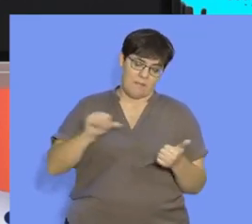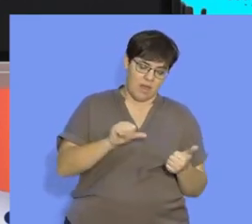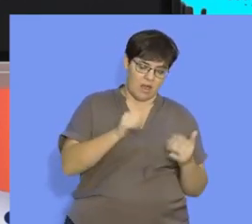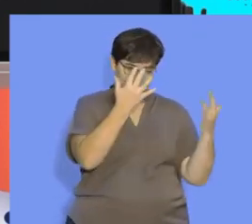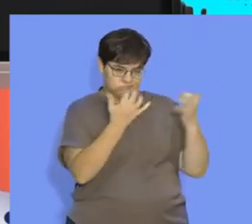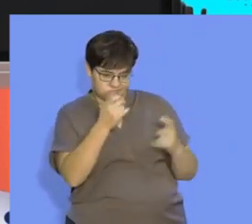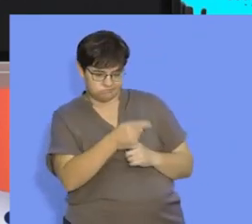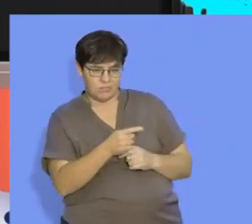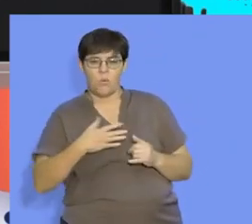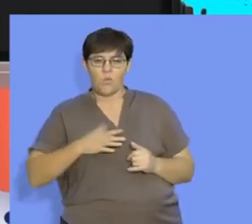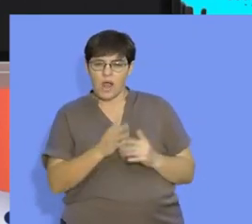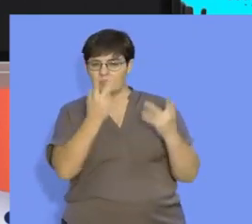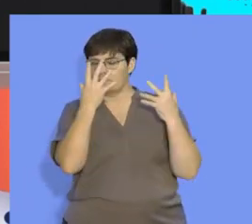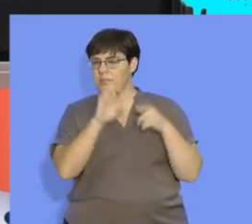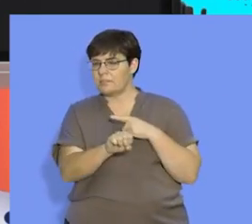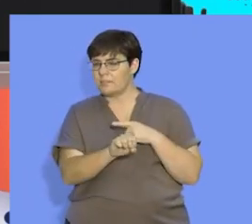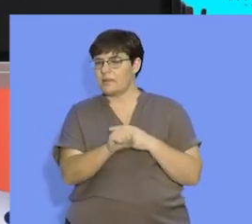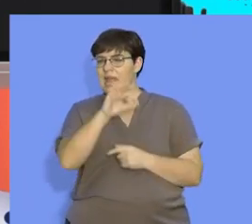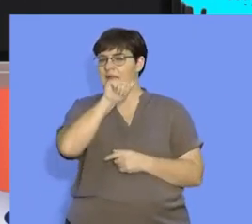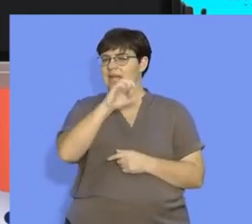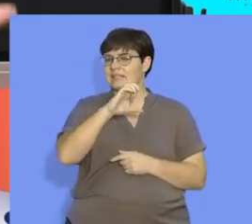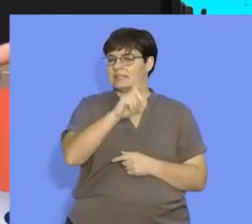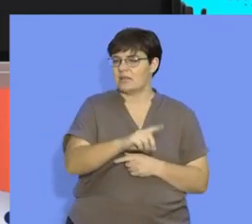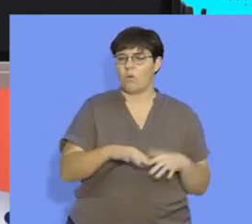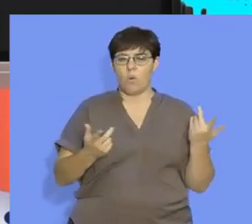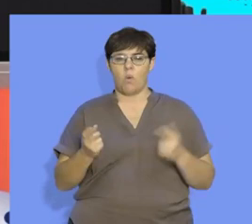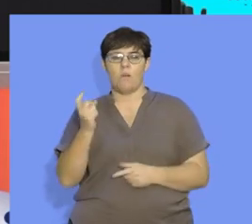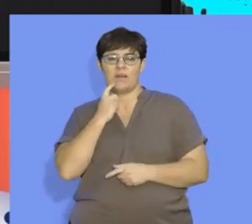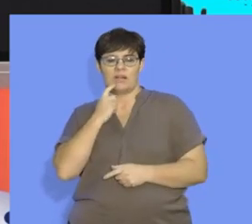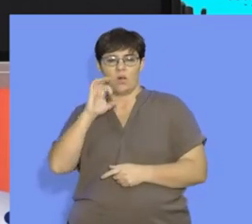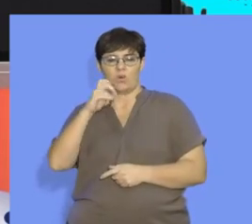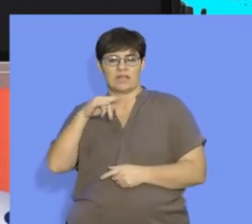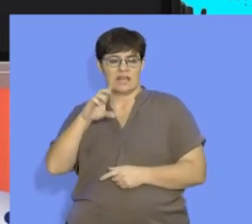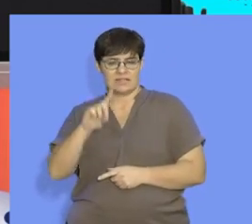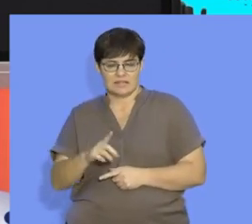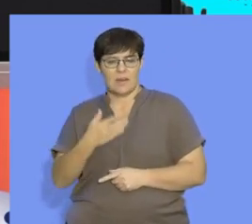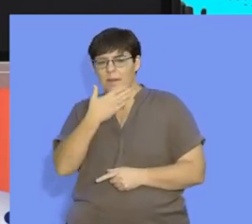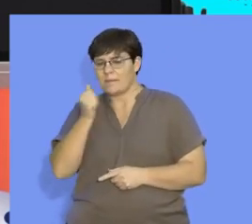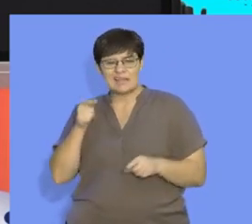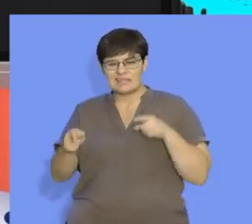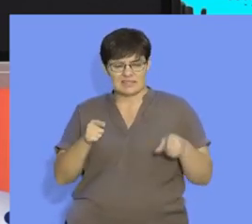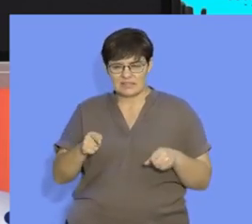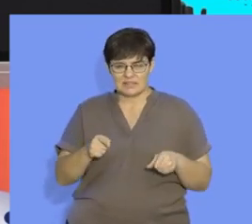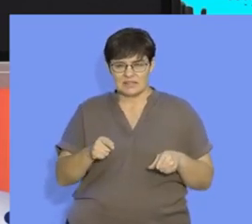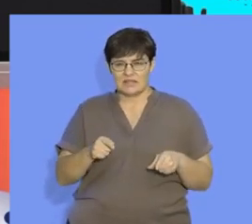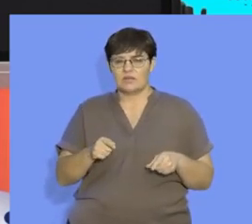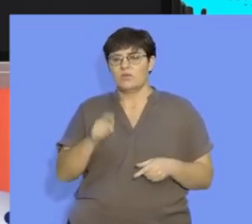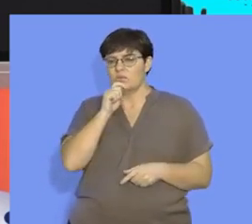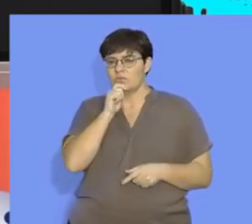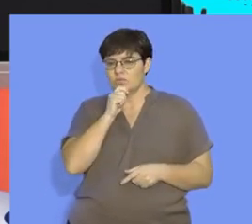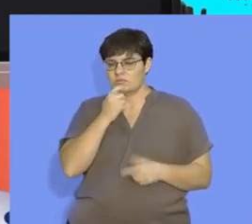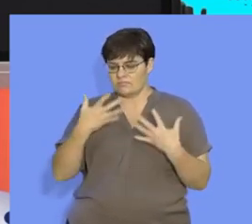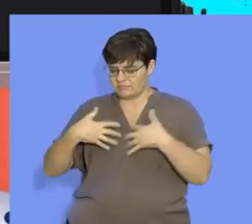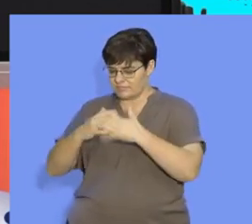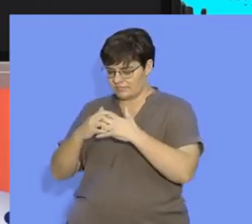backwards to try and determine, for example, which acid or which metal oxide, which base, which alkali